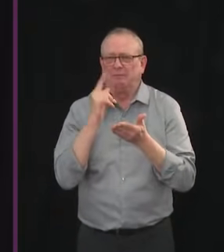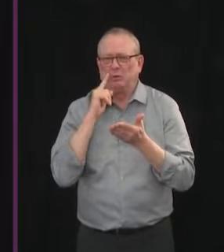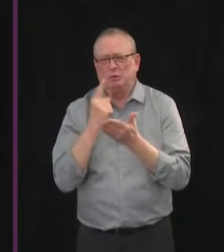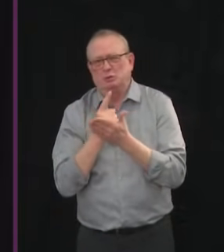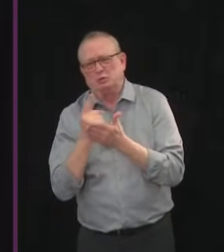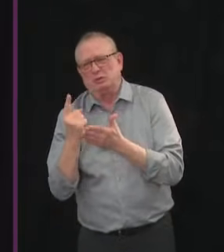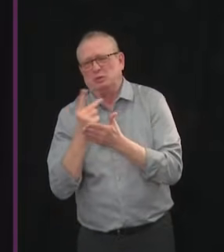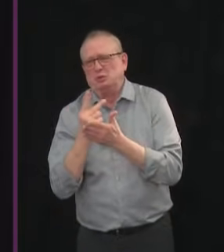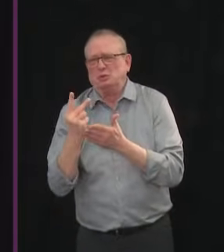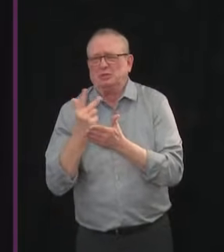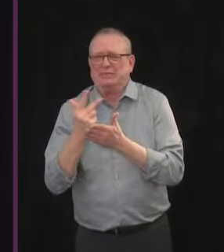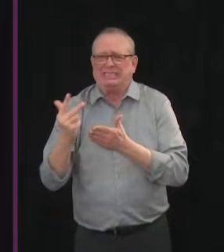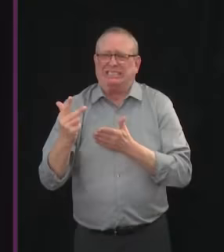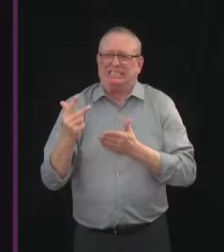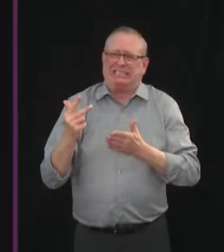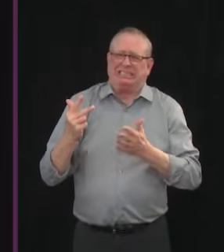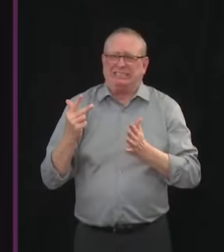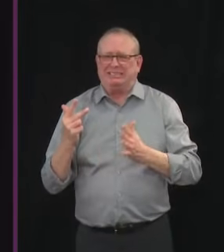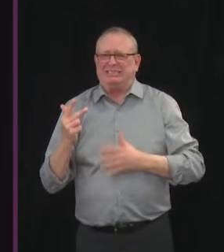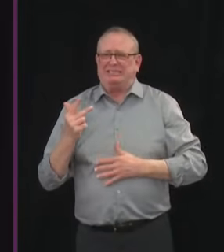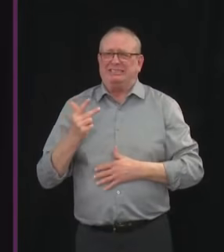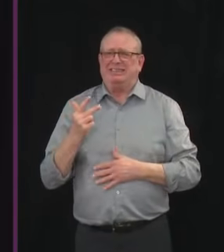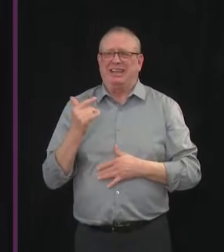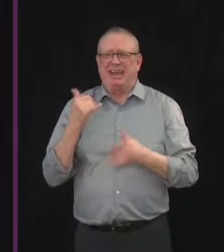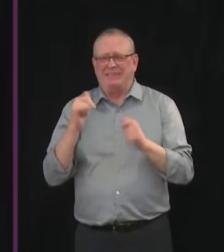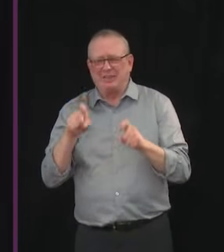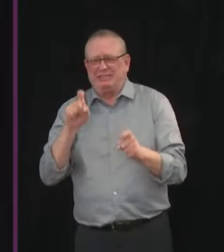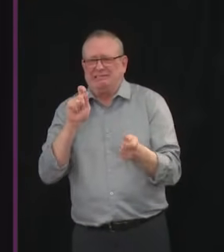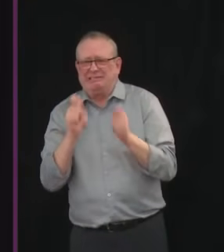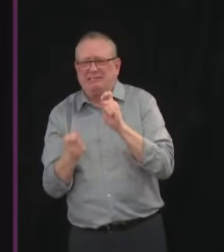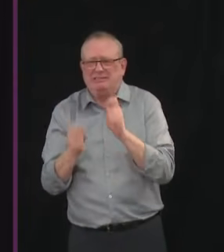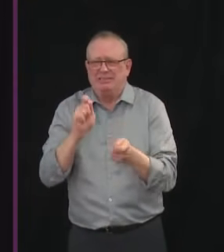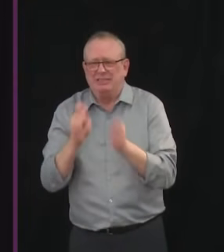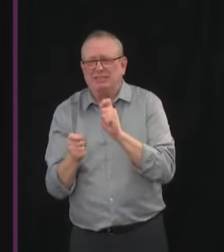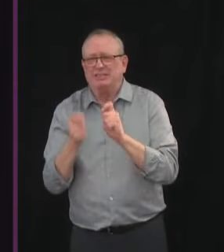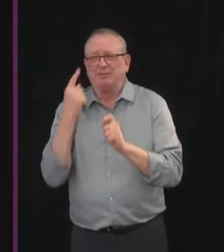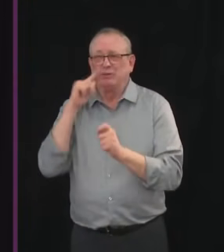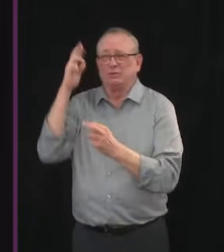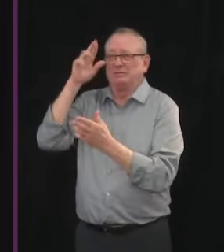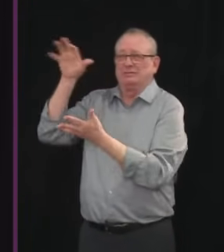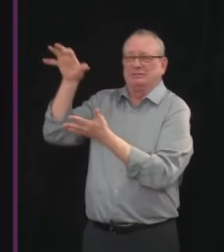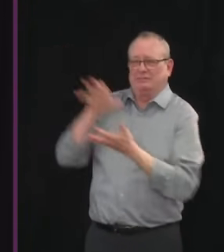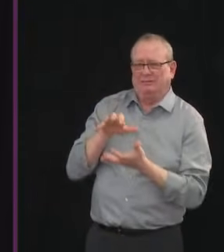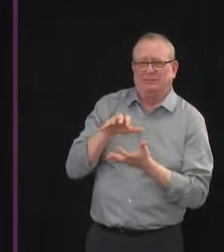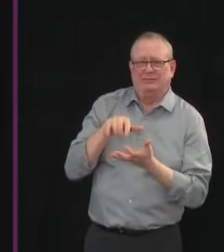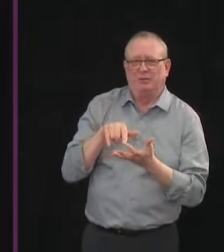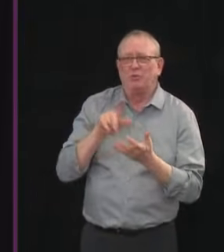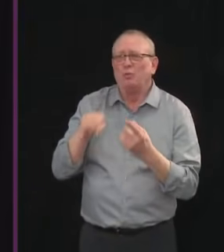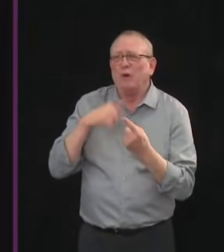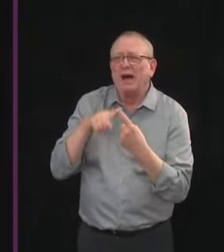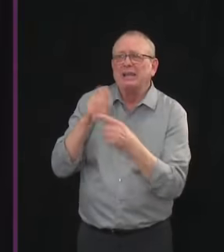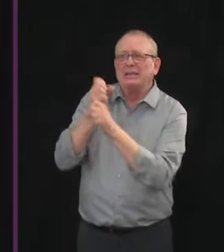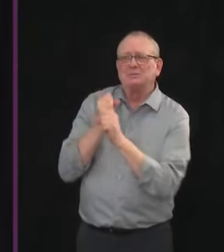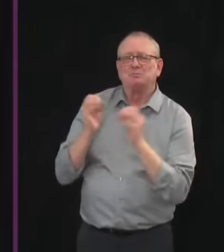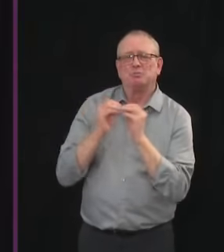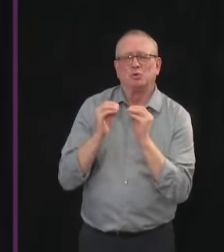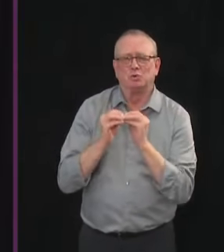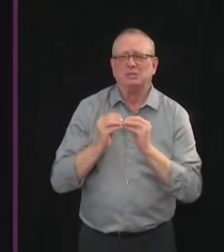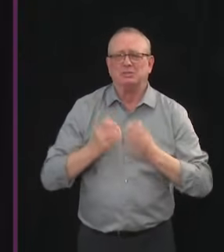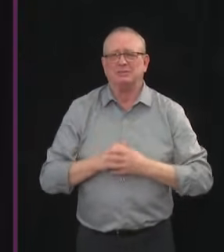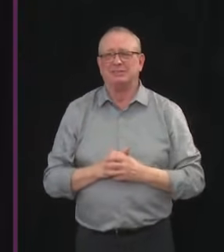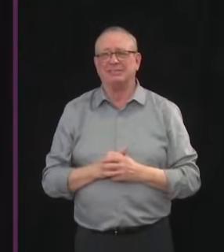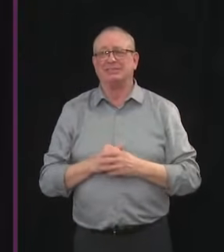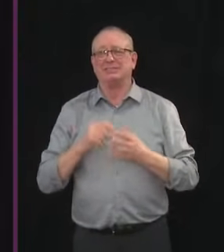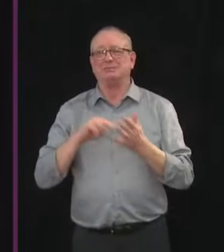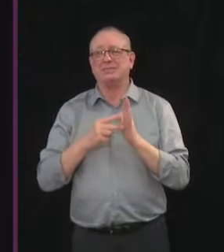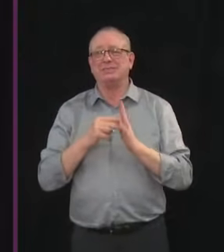coming weeks, as options are adjusted with this new supply data information. We will need your ongoing patience as we make